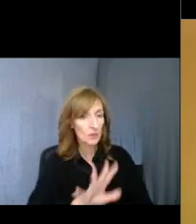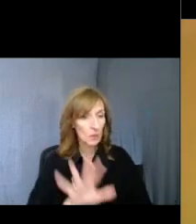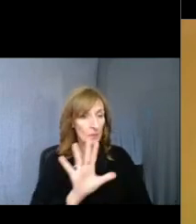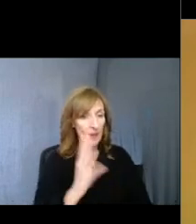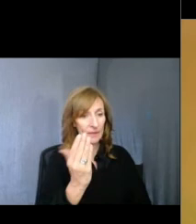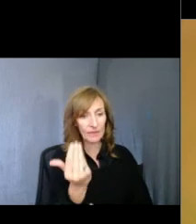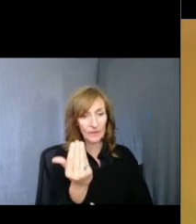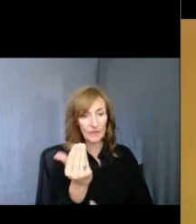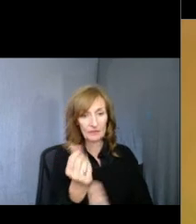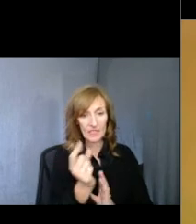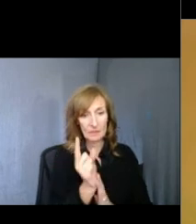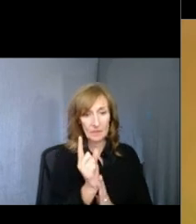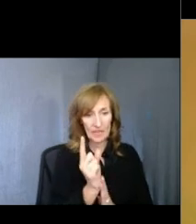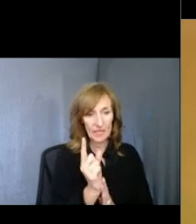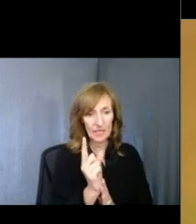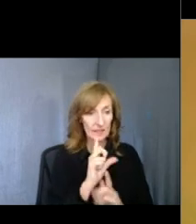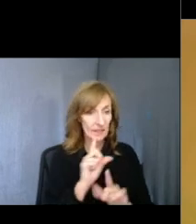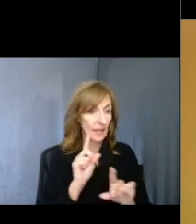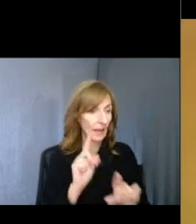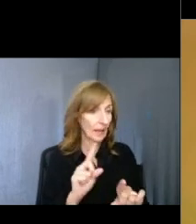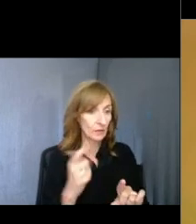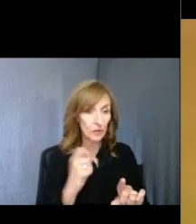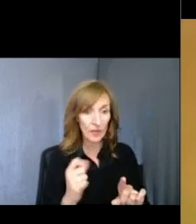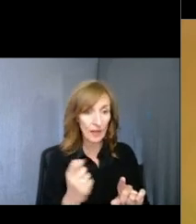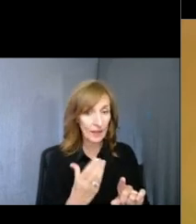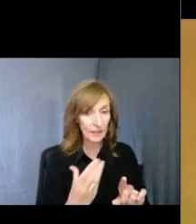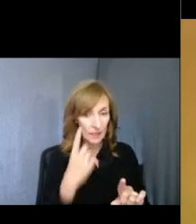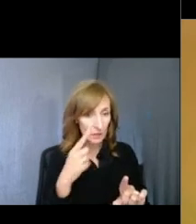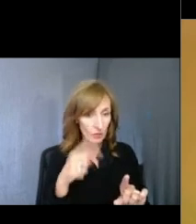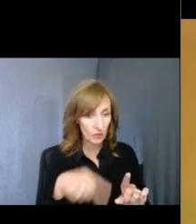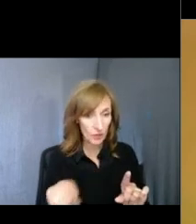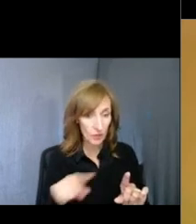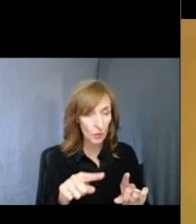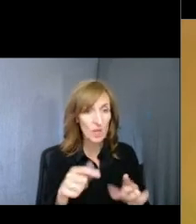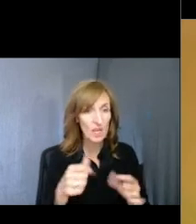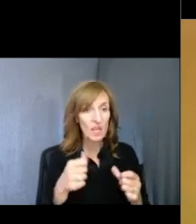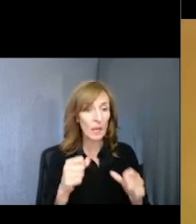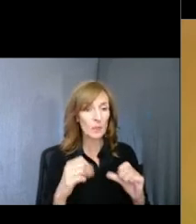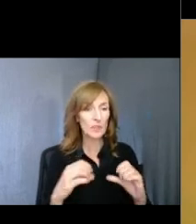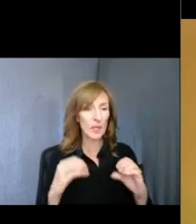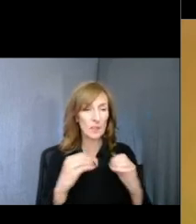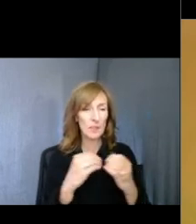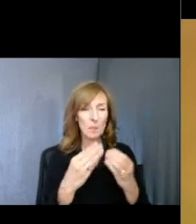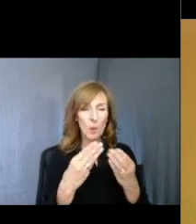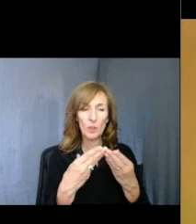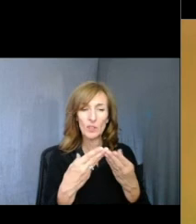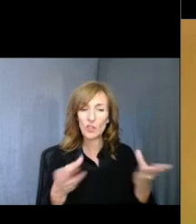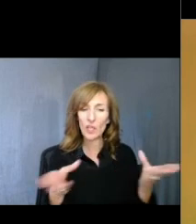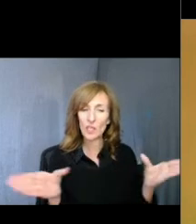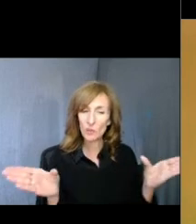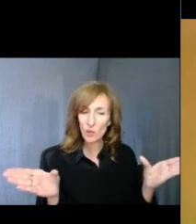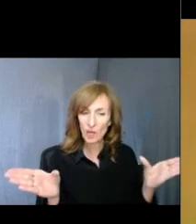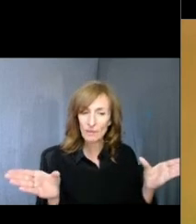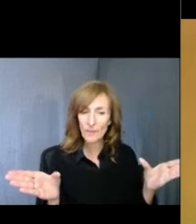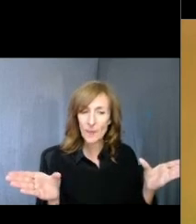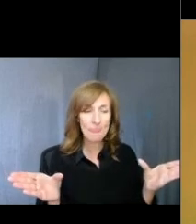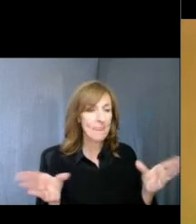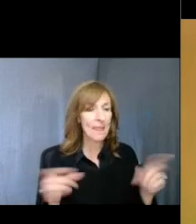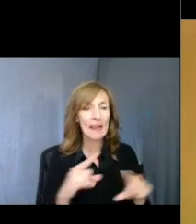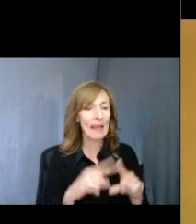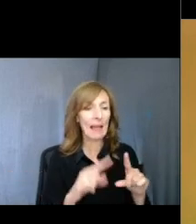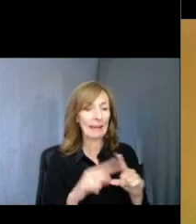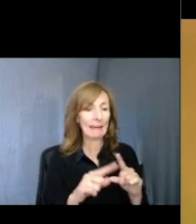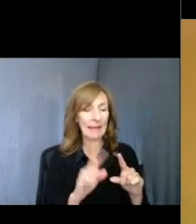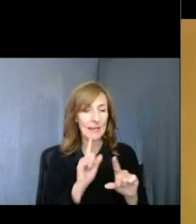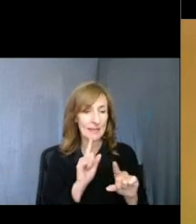answer whatever I can for you folks. I will try to be more general. It's hard for me to answer specific questions about